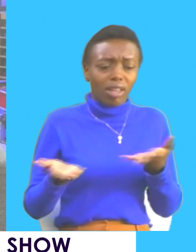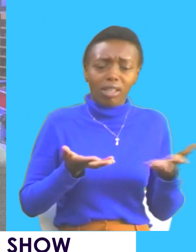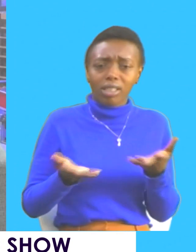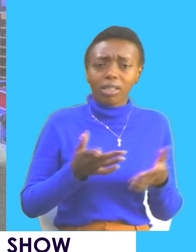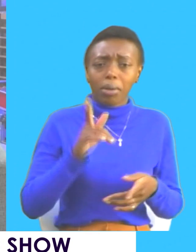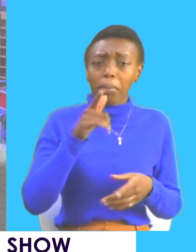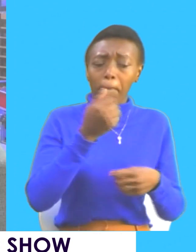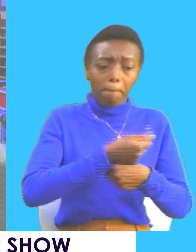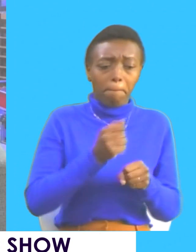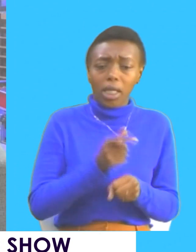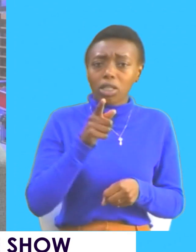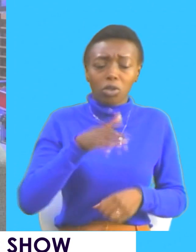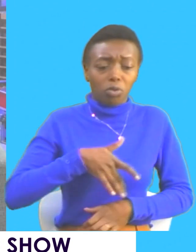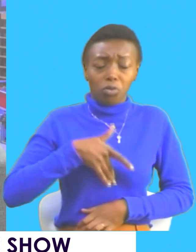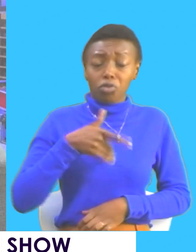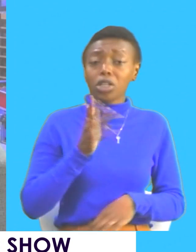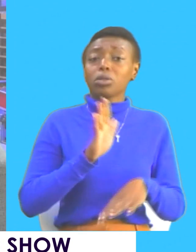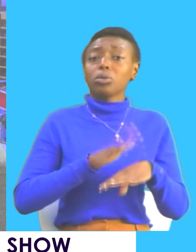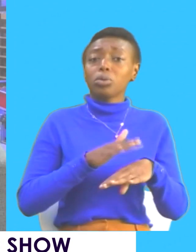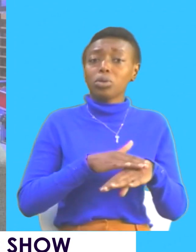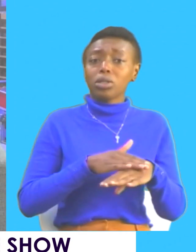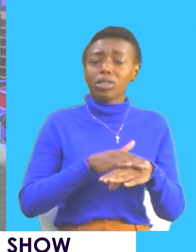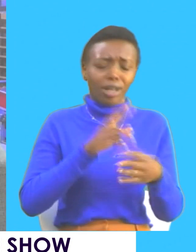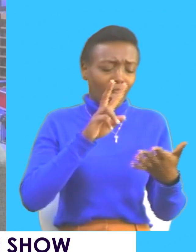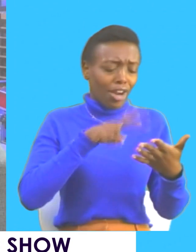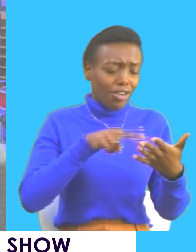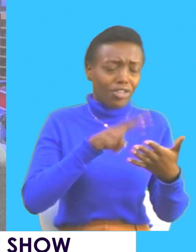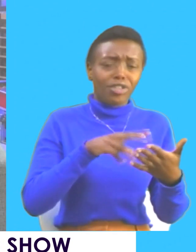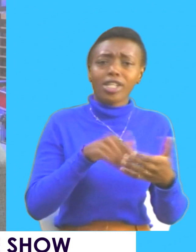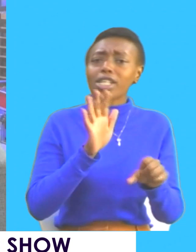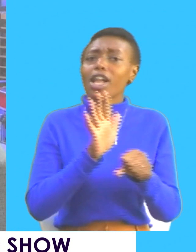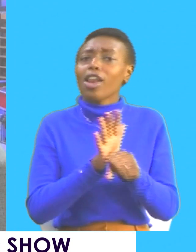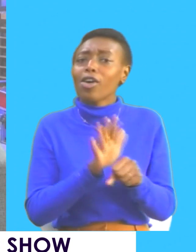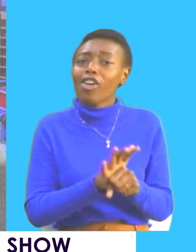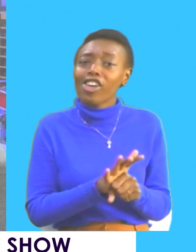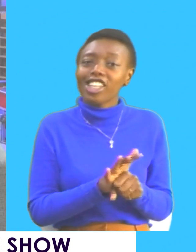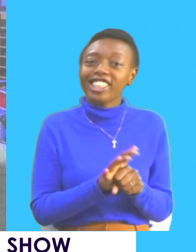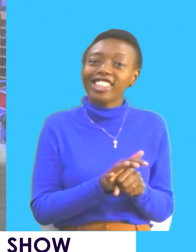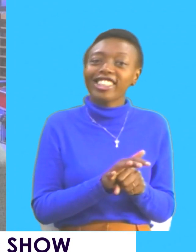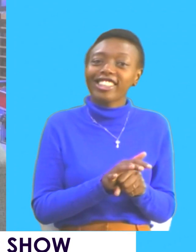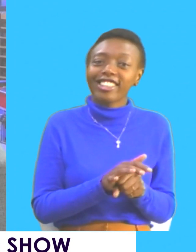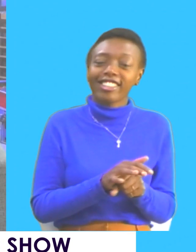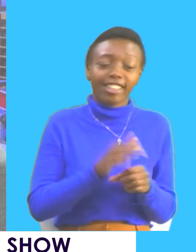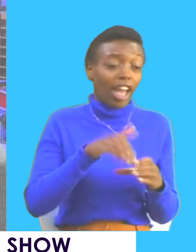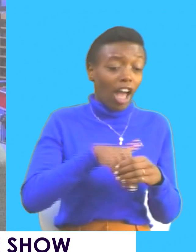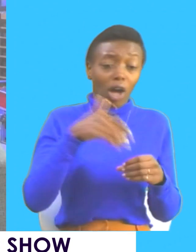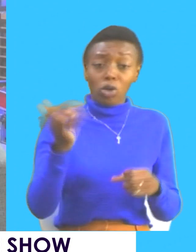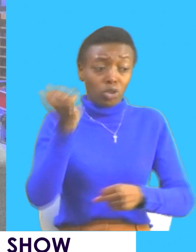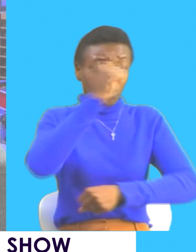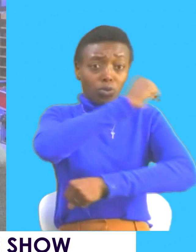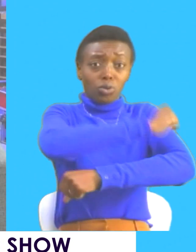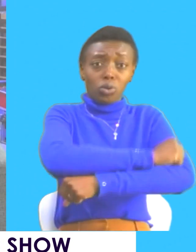reading more. Despite the fact that You're out of school. Start seeking